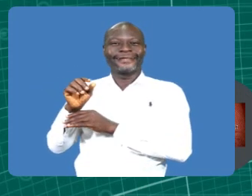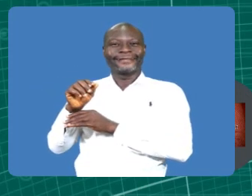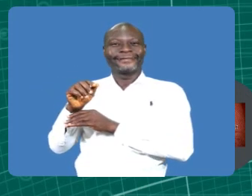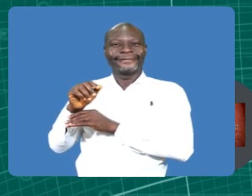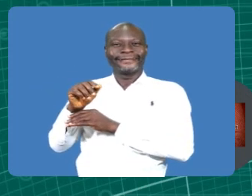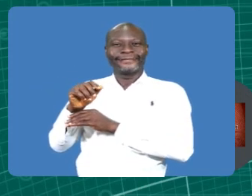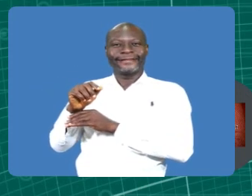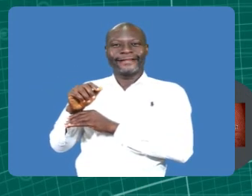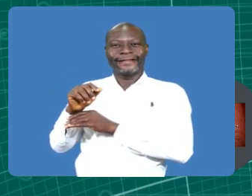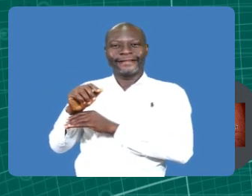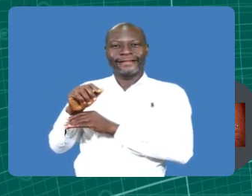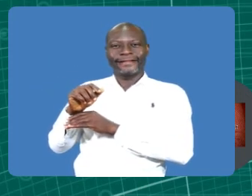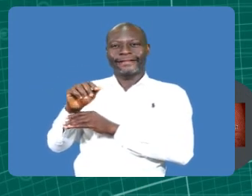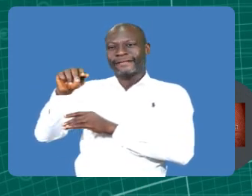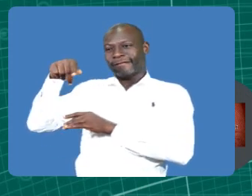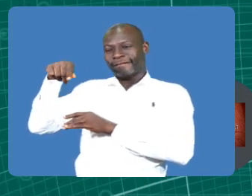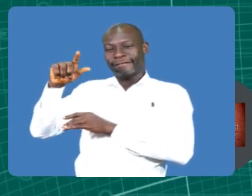Yes. That's true. Philip Eshan.